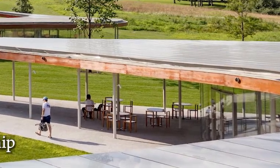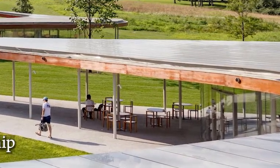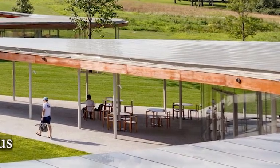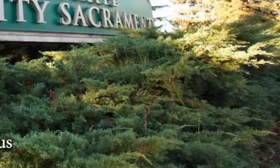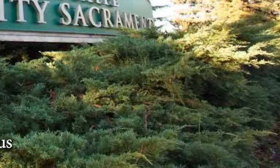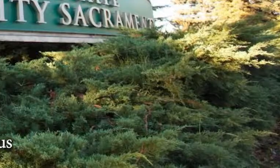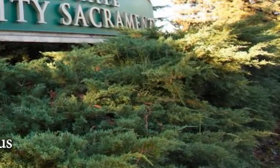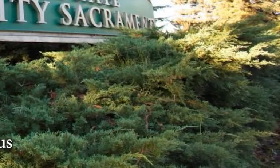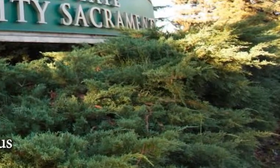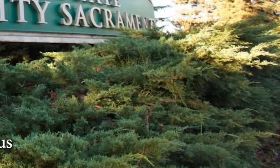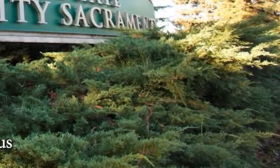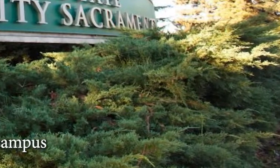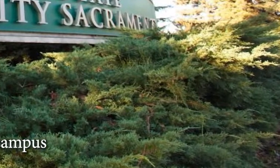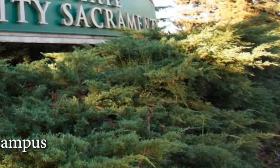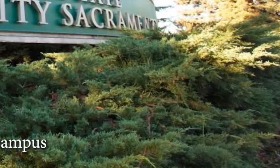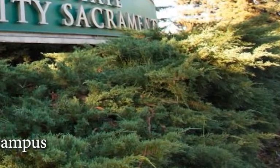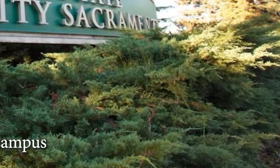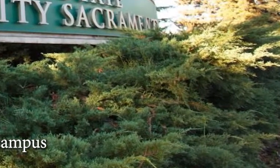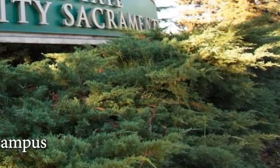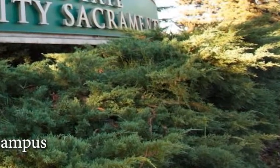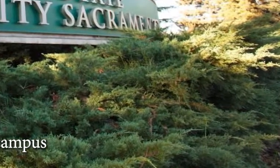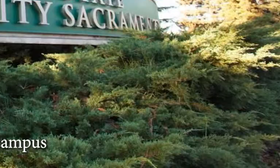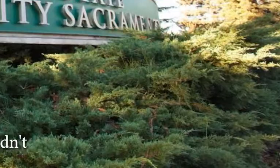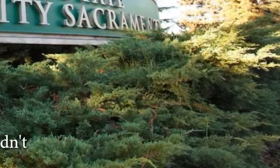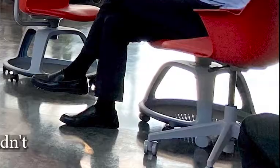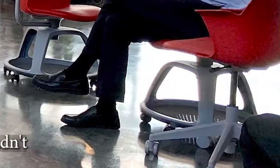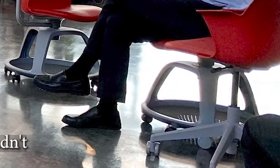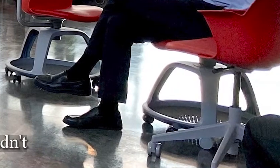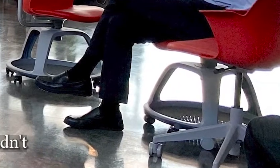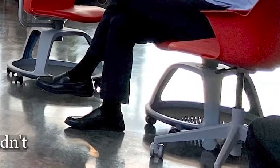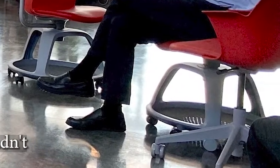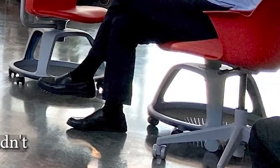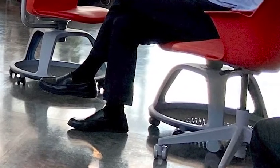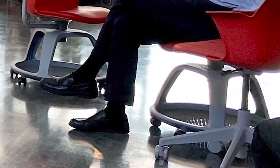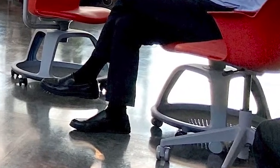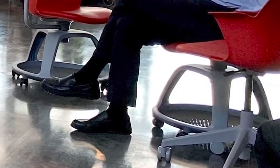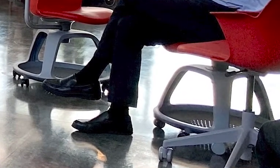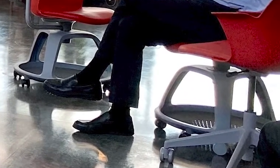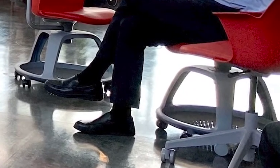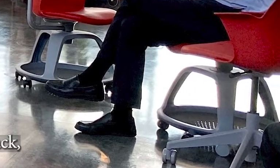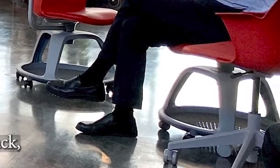A partnership between a CSU campus and a community college campus that really hadn't been done before.